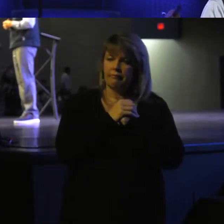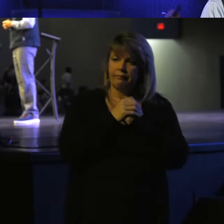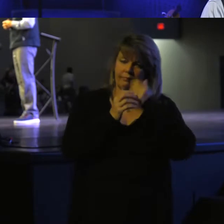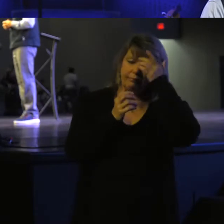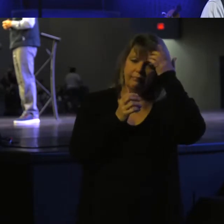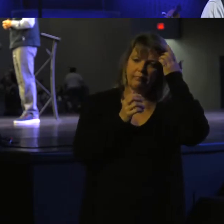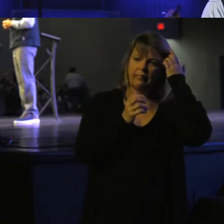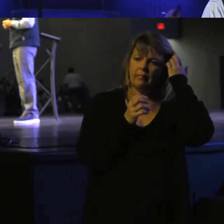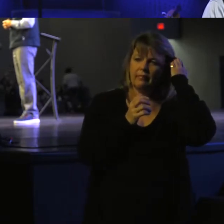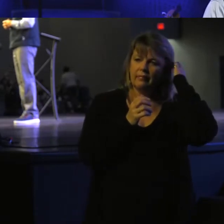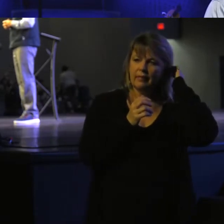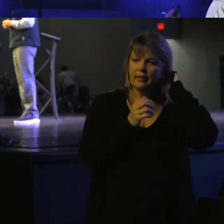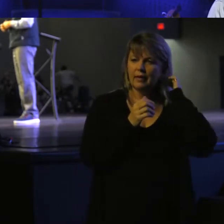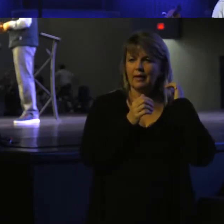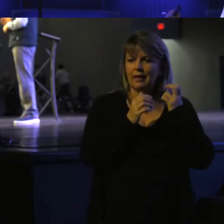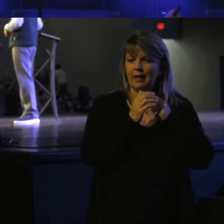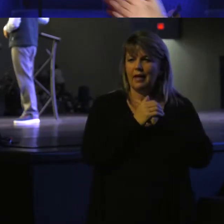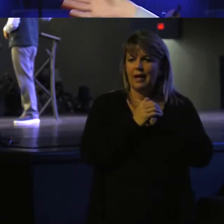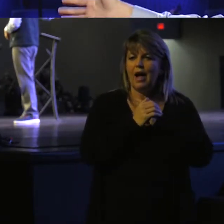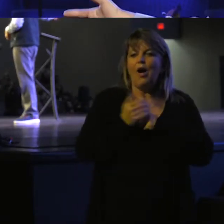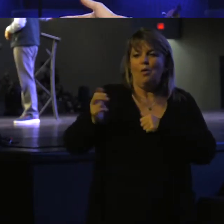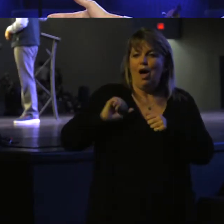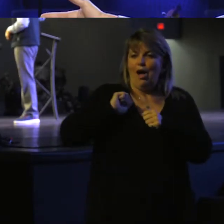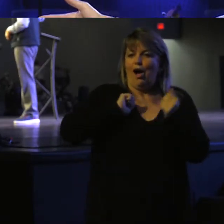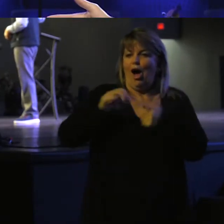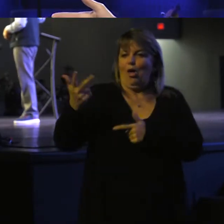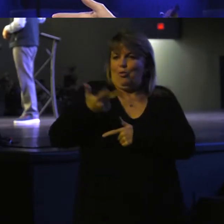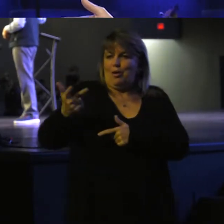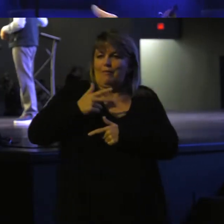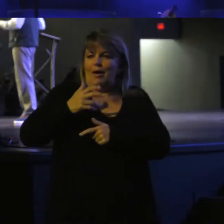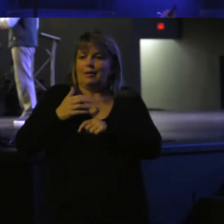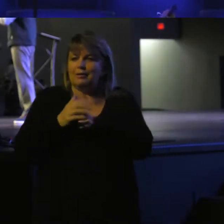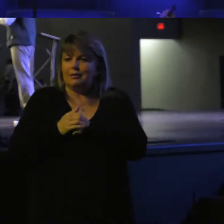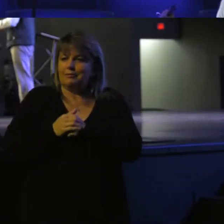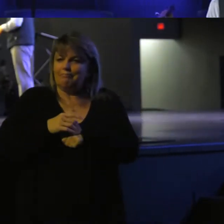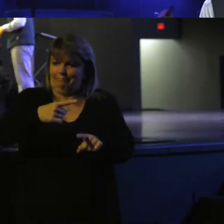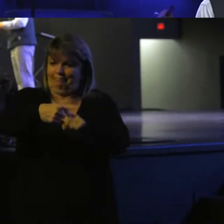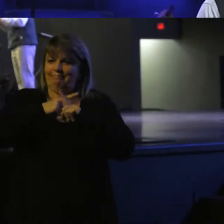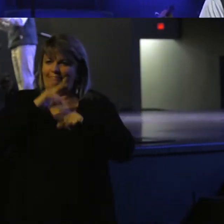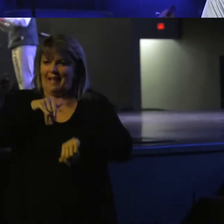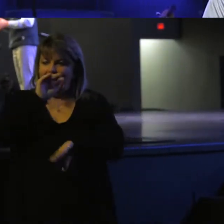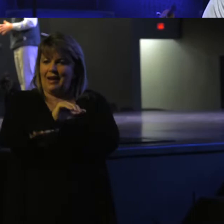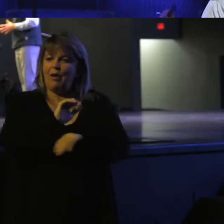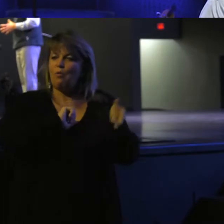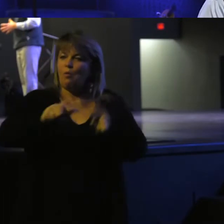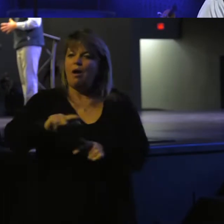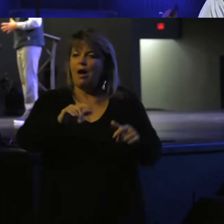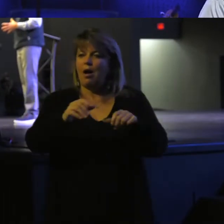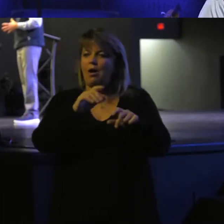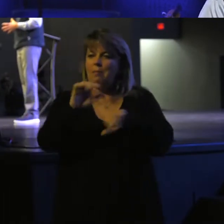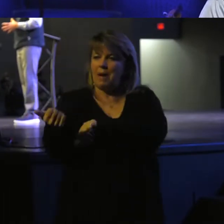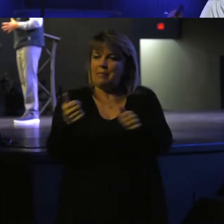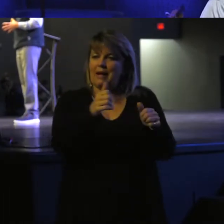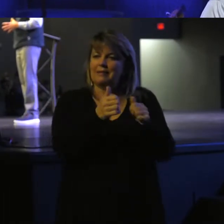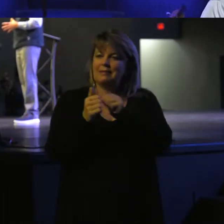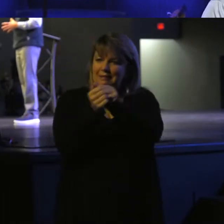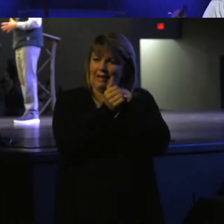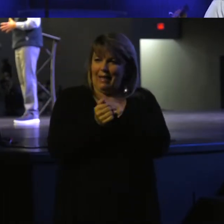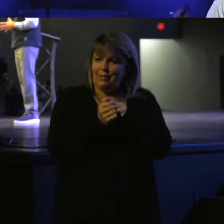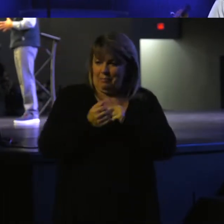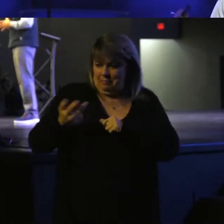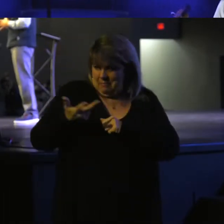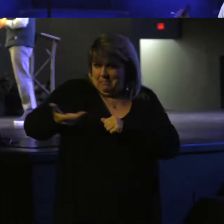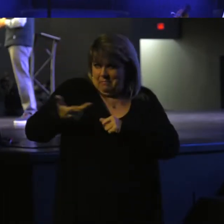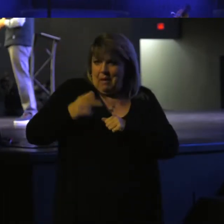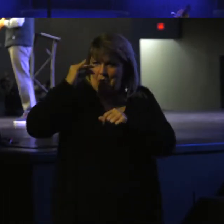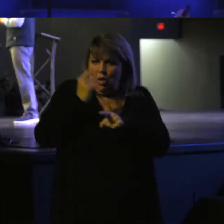night. And like the 4 Calvert kids, the 3 Chitwood boys were all baptized together just